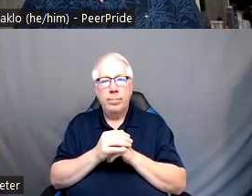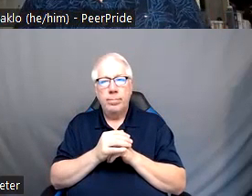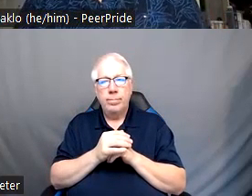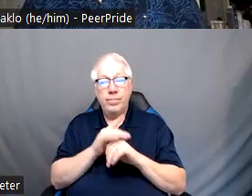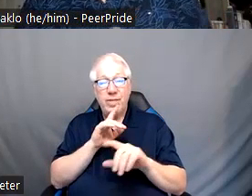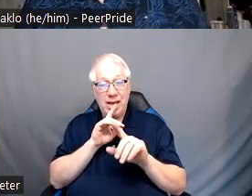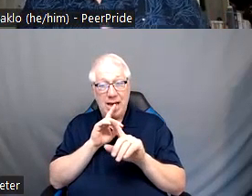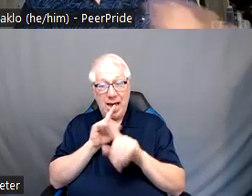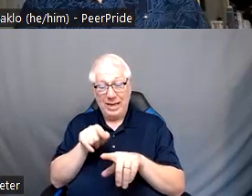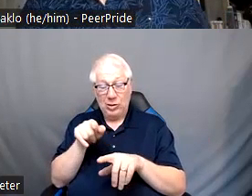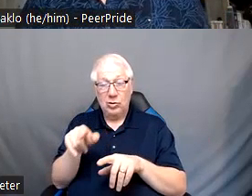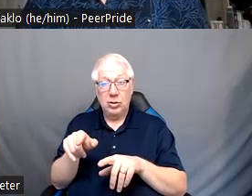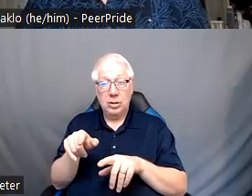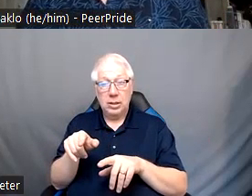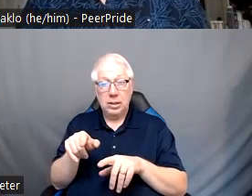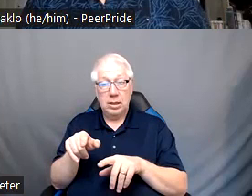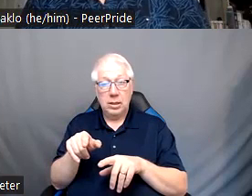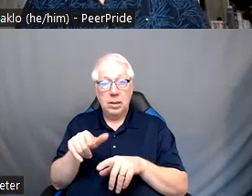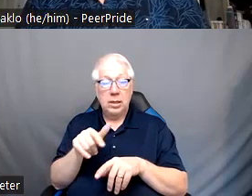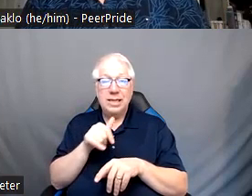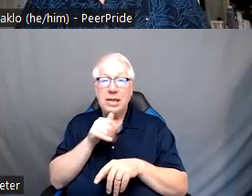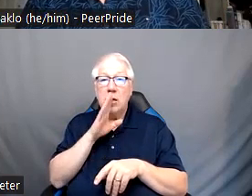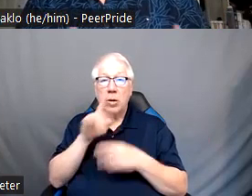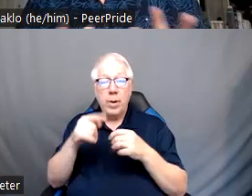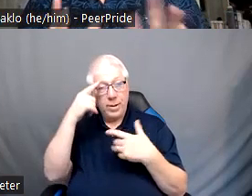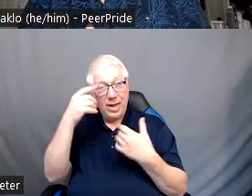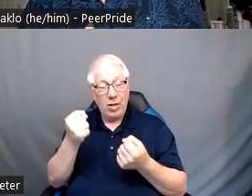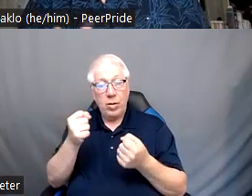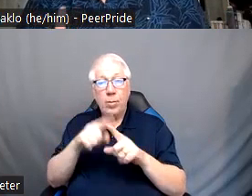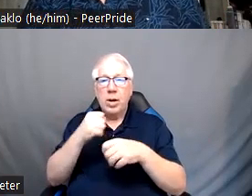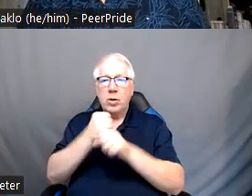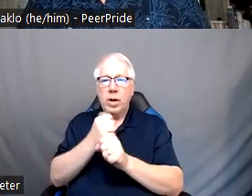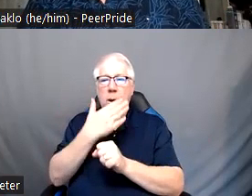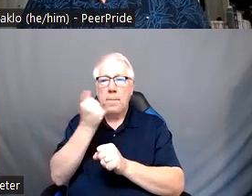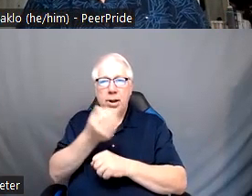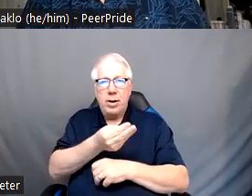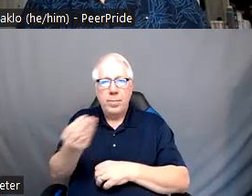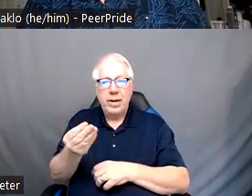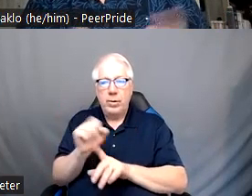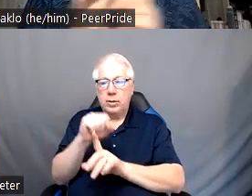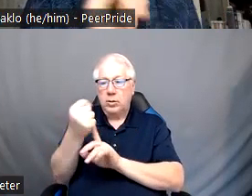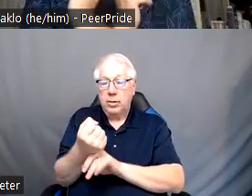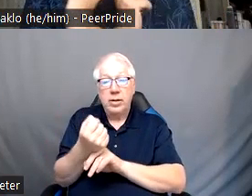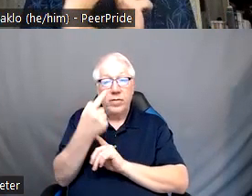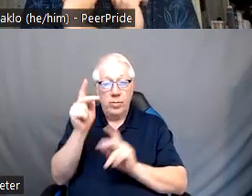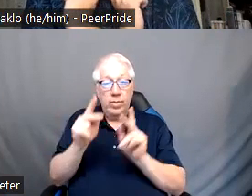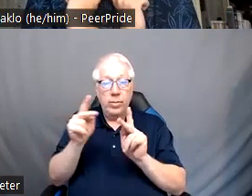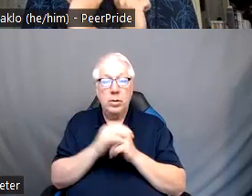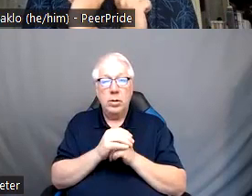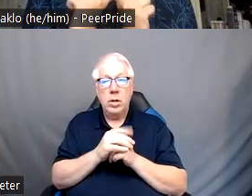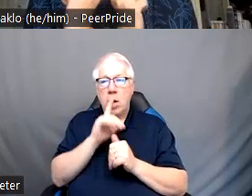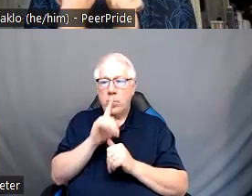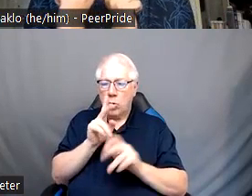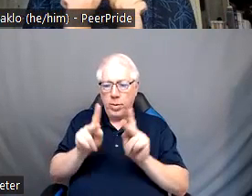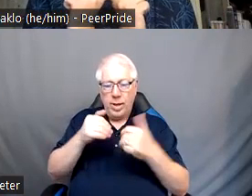answer to that a lot of the time is not to talk about mental health. It's to create better material circumstances for people, right? Ensuring that people